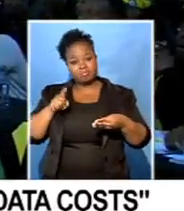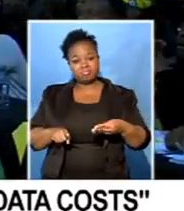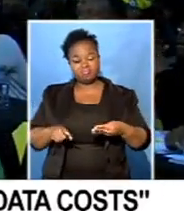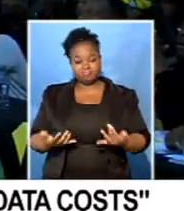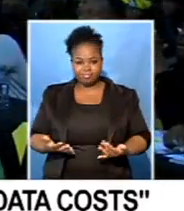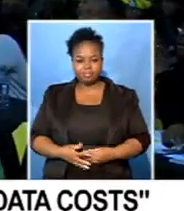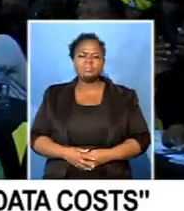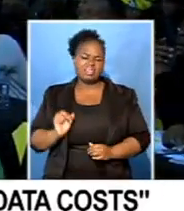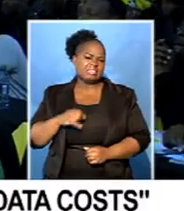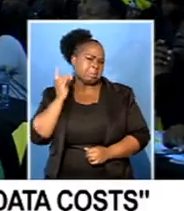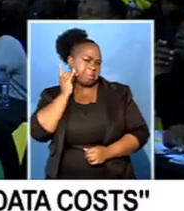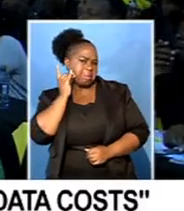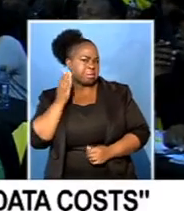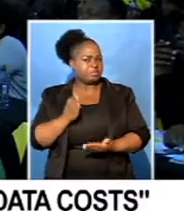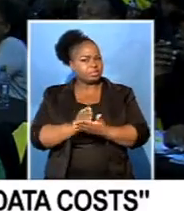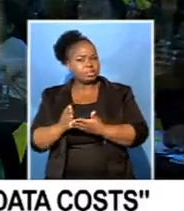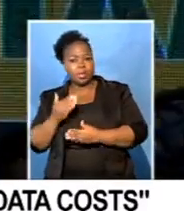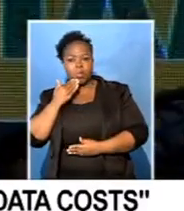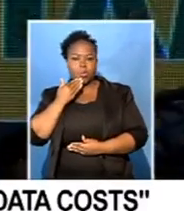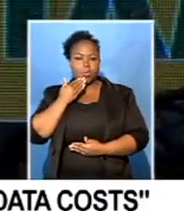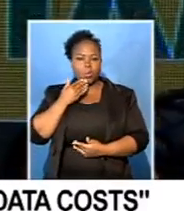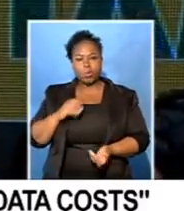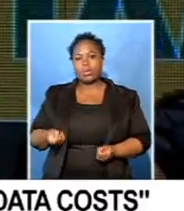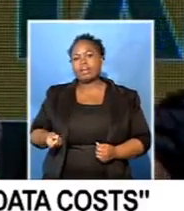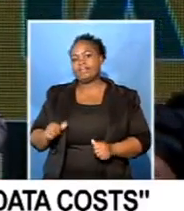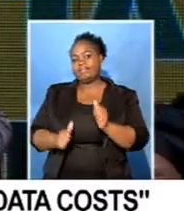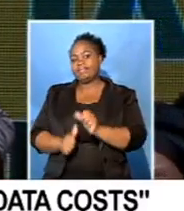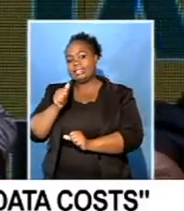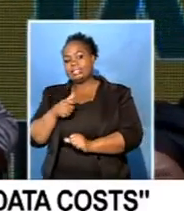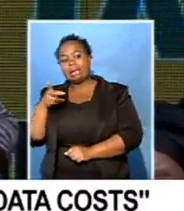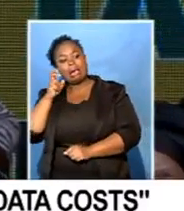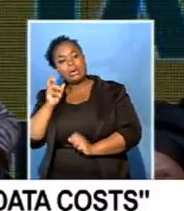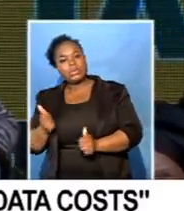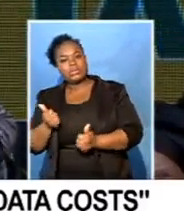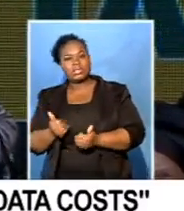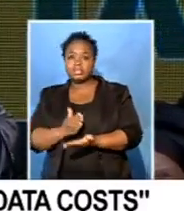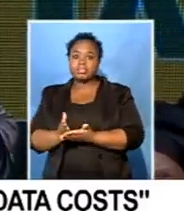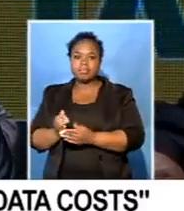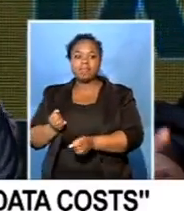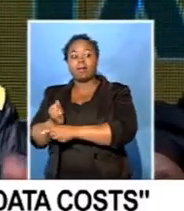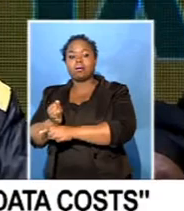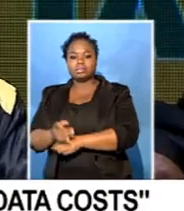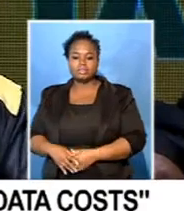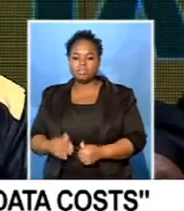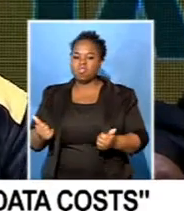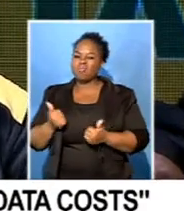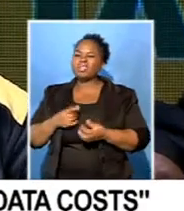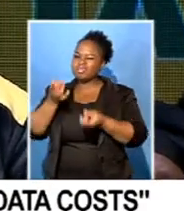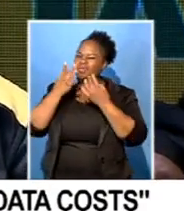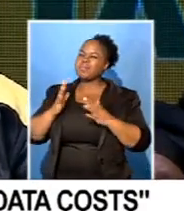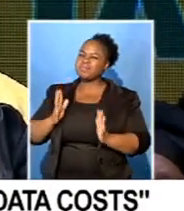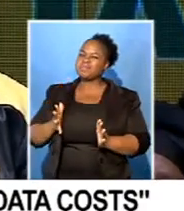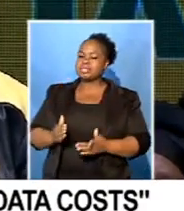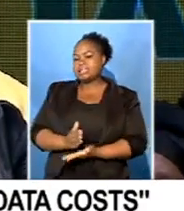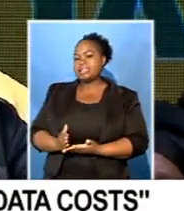heard from our friends who get things first than us. They've already made an indication